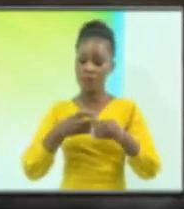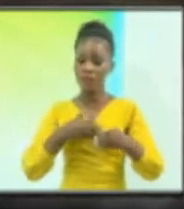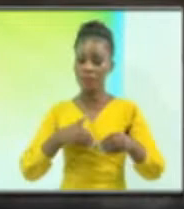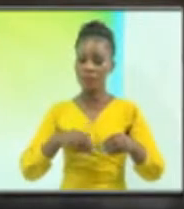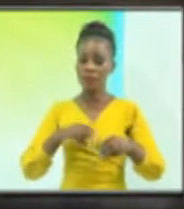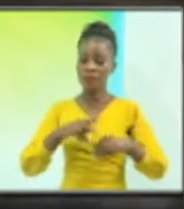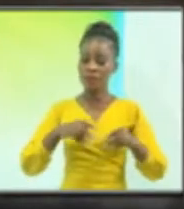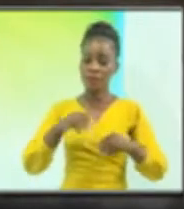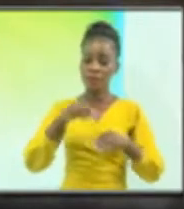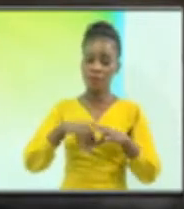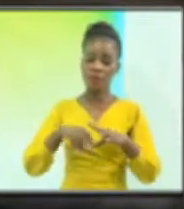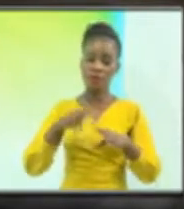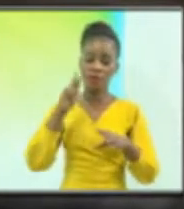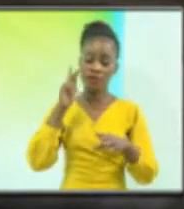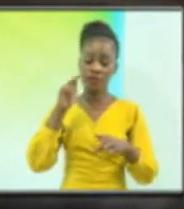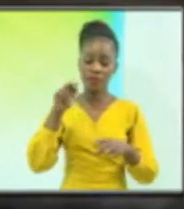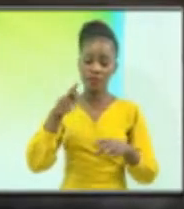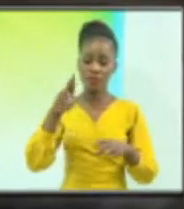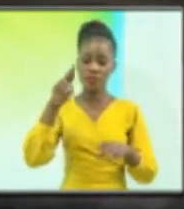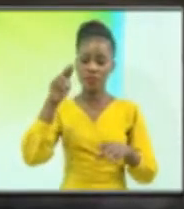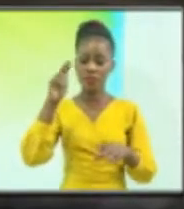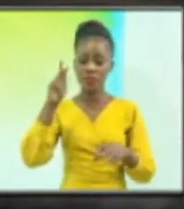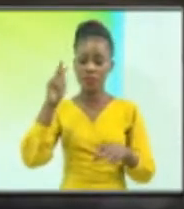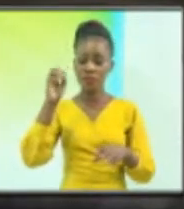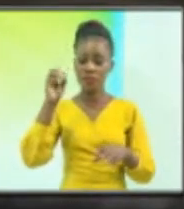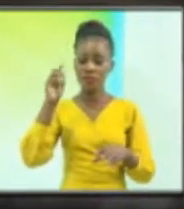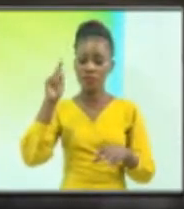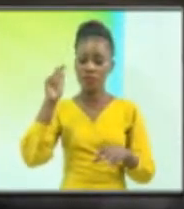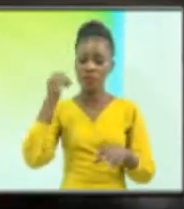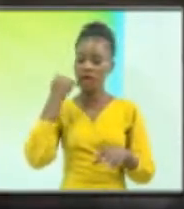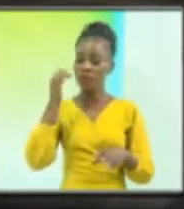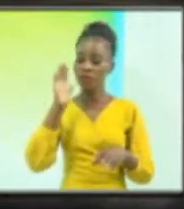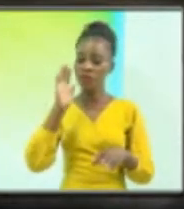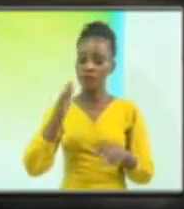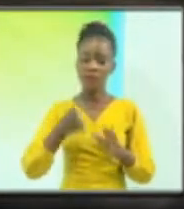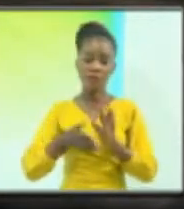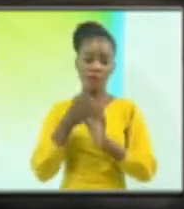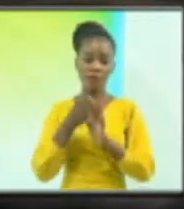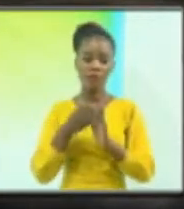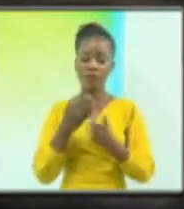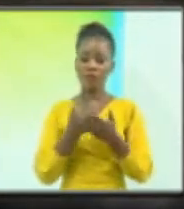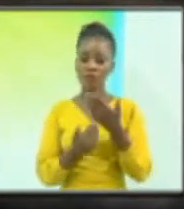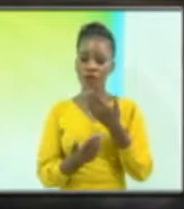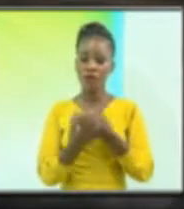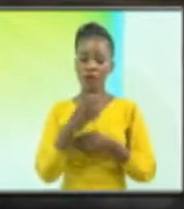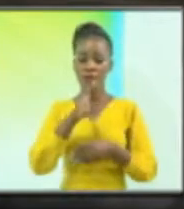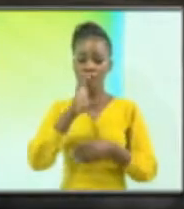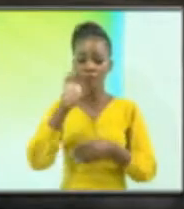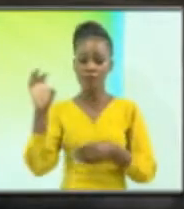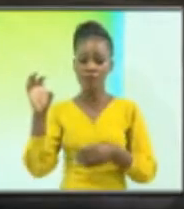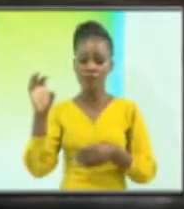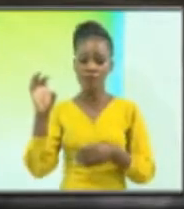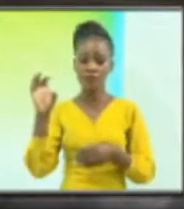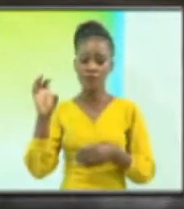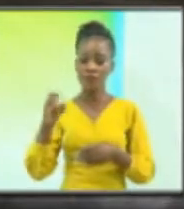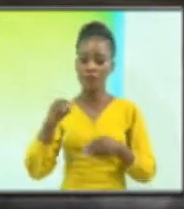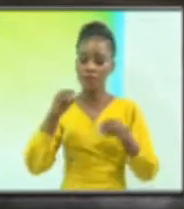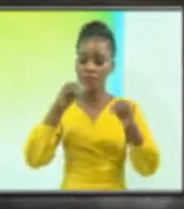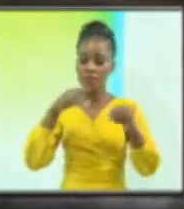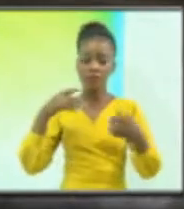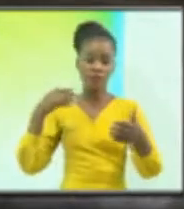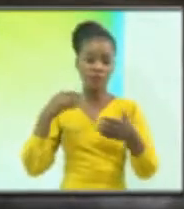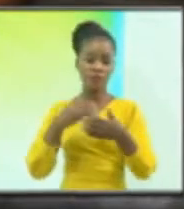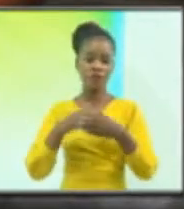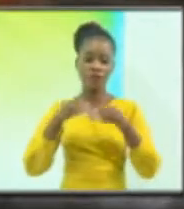people in Lwakaka living in Uganda, but early in the morning they cross to go and till the land the